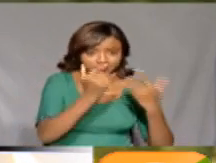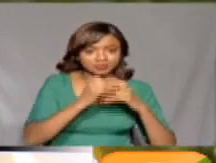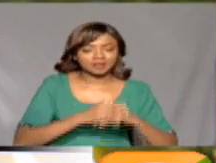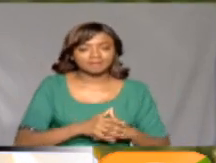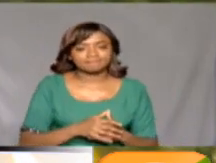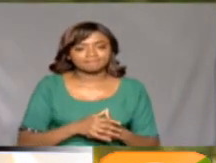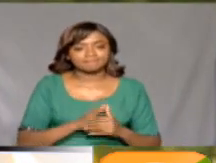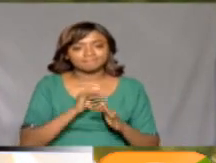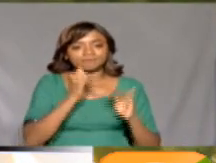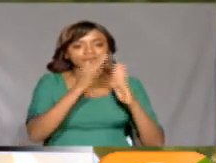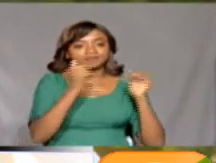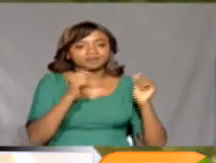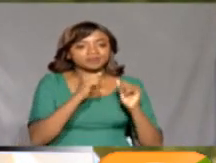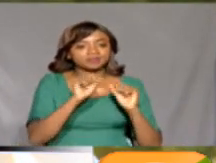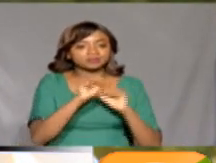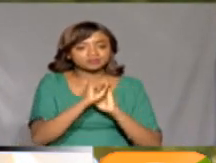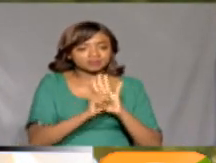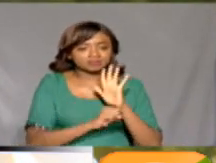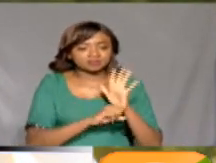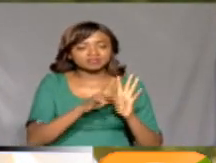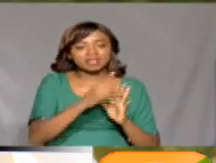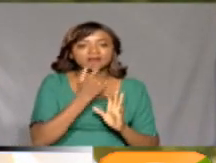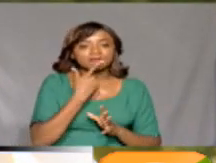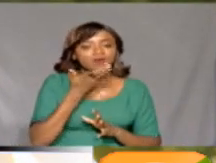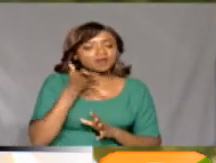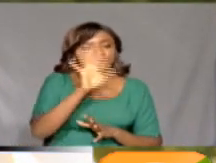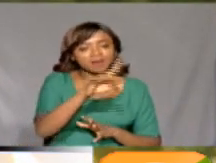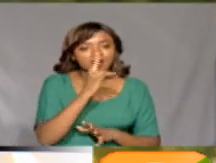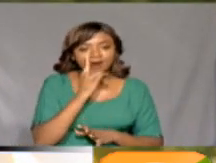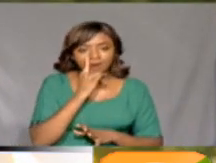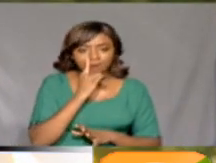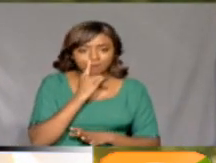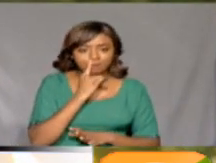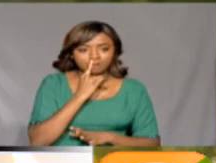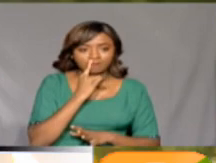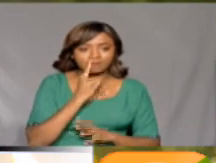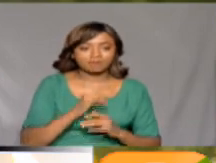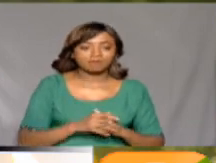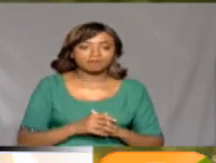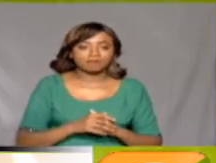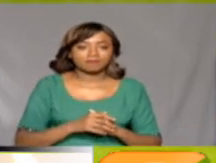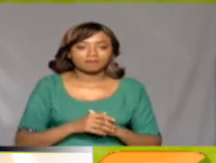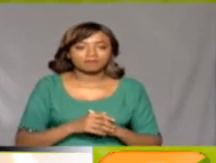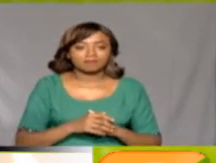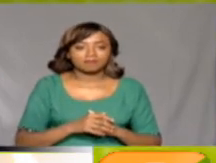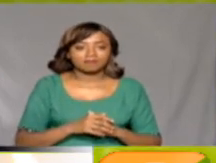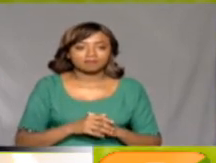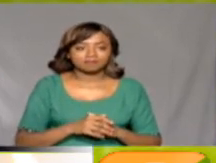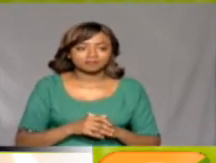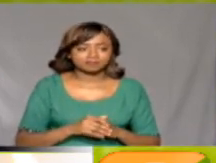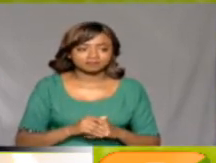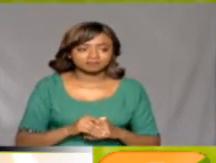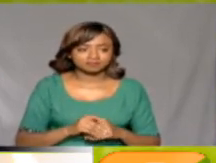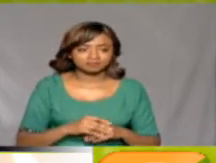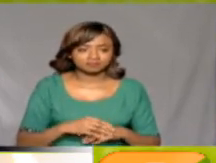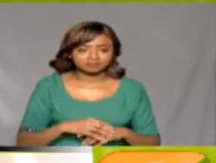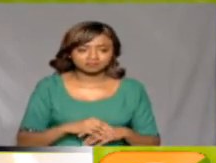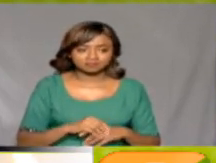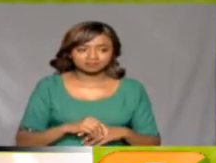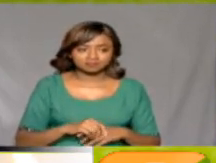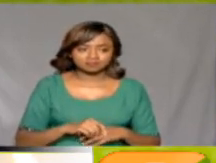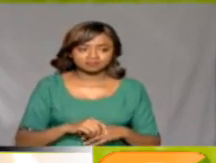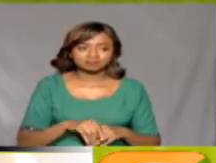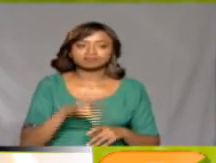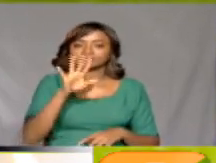happened. And then he went back home to Kabarak and went into retirement. I want to take you to, because when you look at